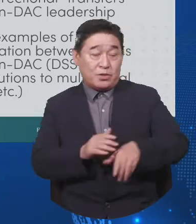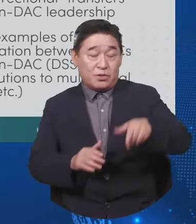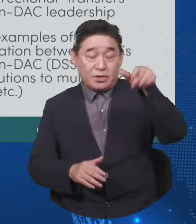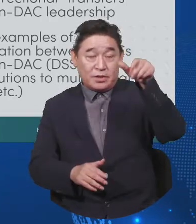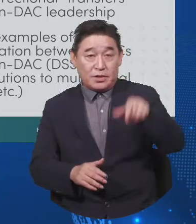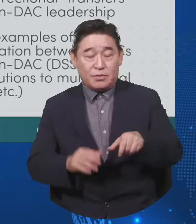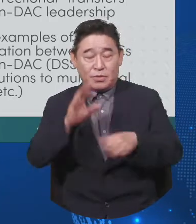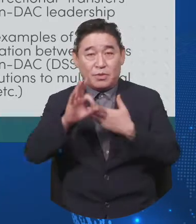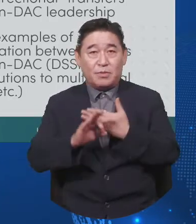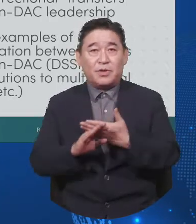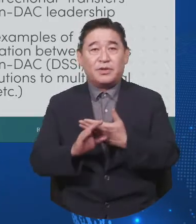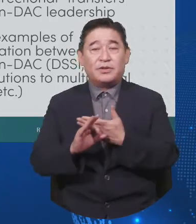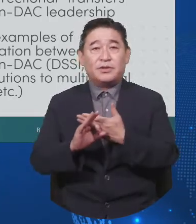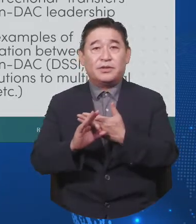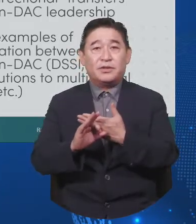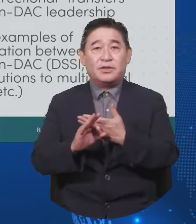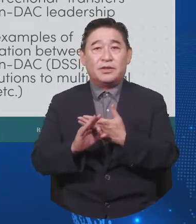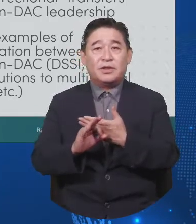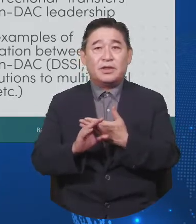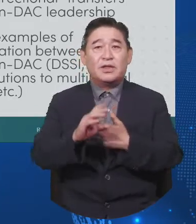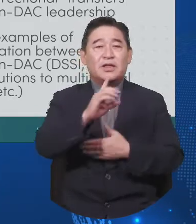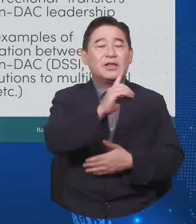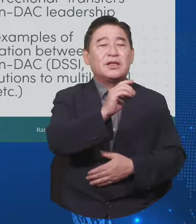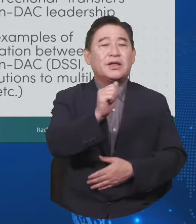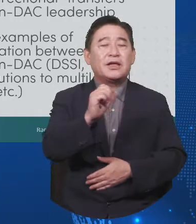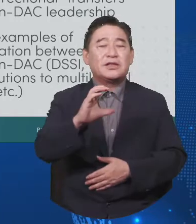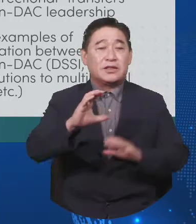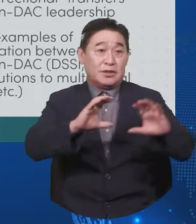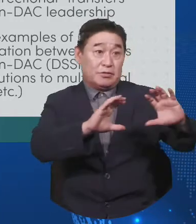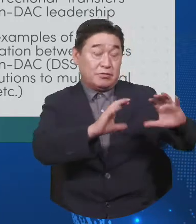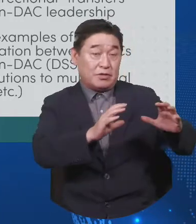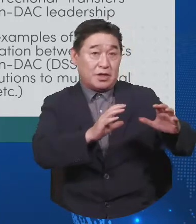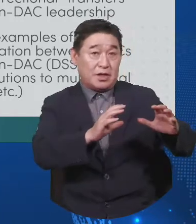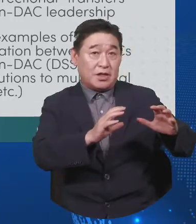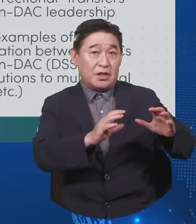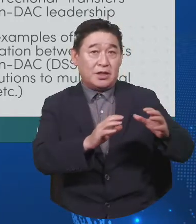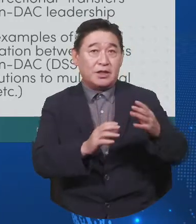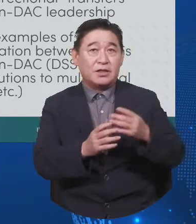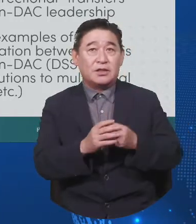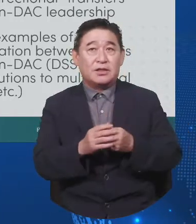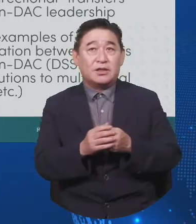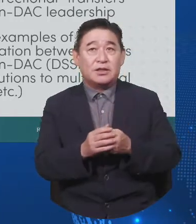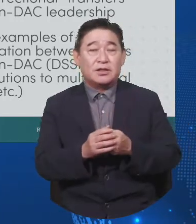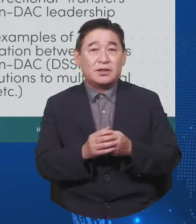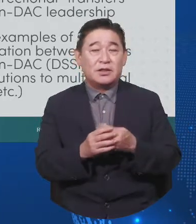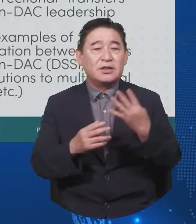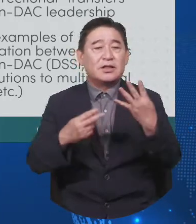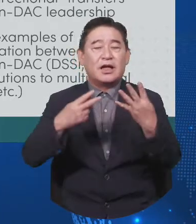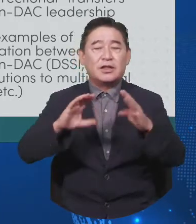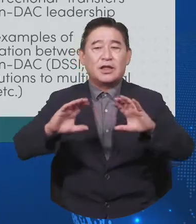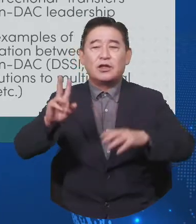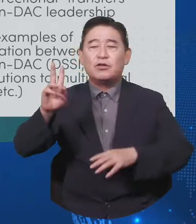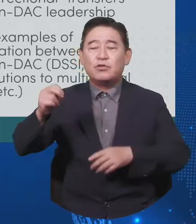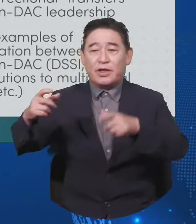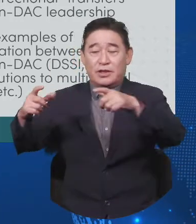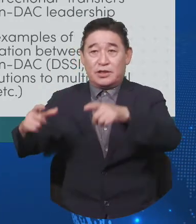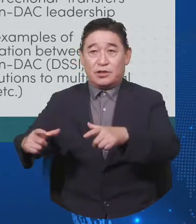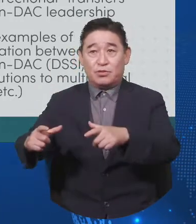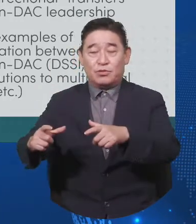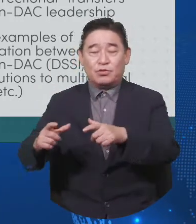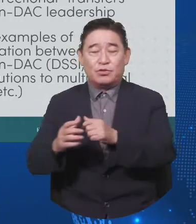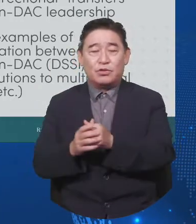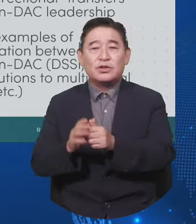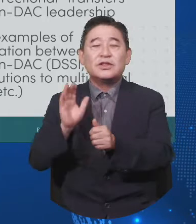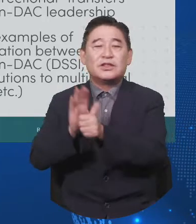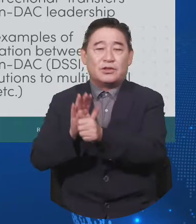that contributed to 4 interagency UN appeals covering health, humanitarian, and socioeconomic responses